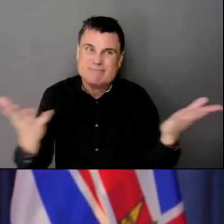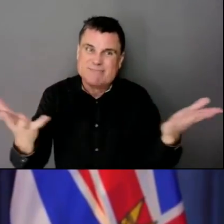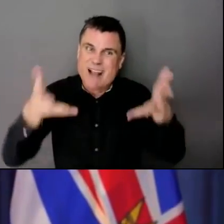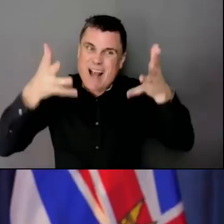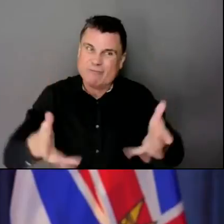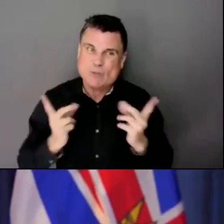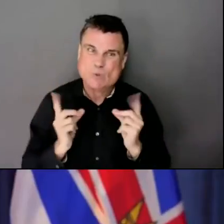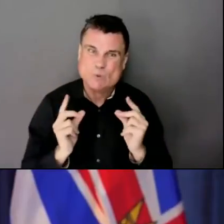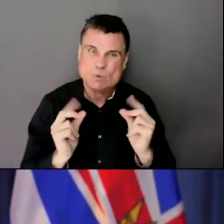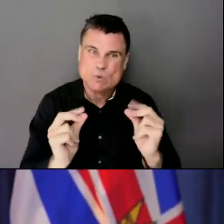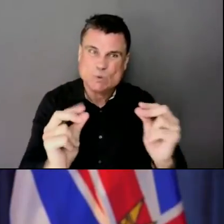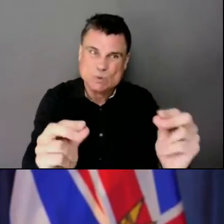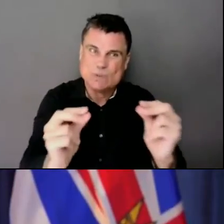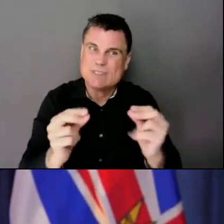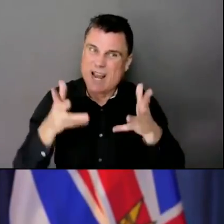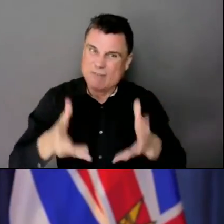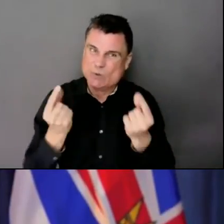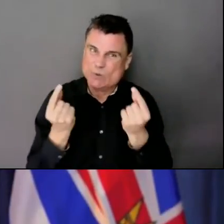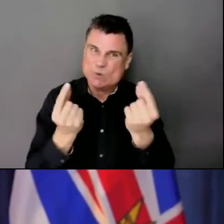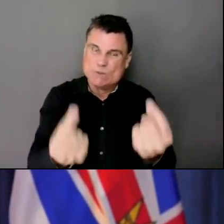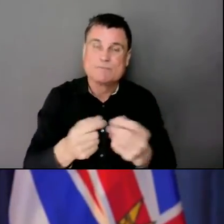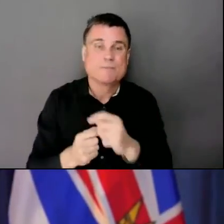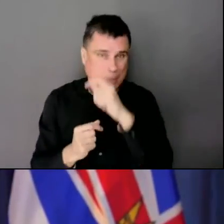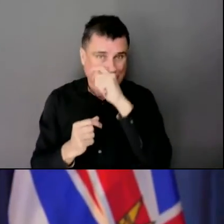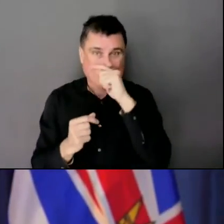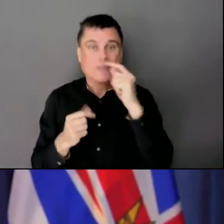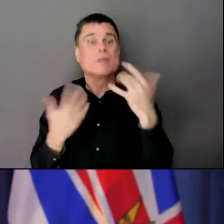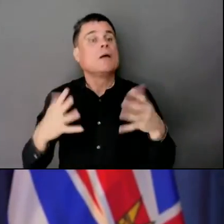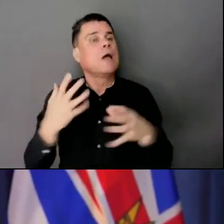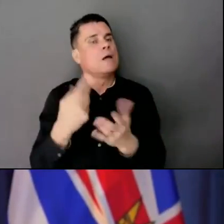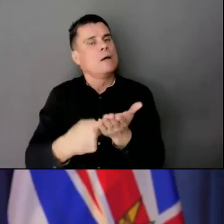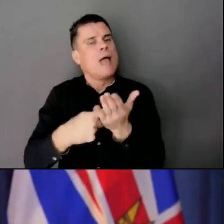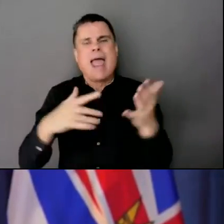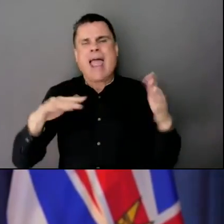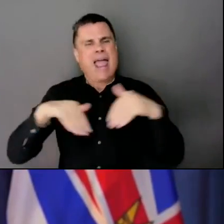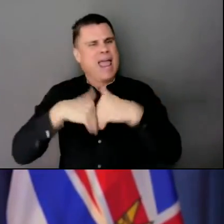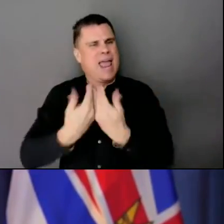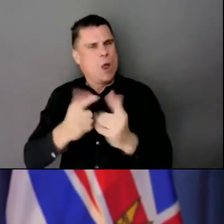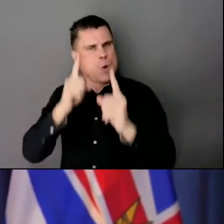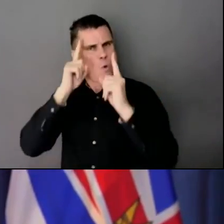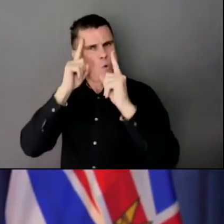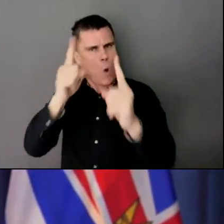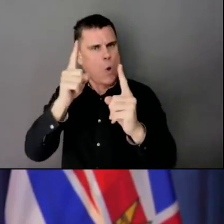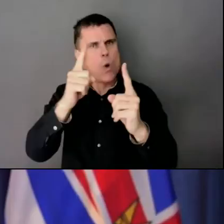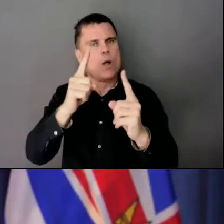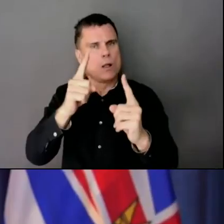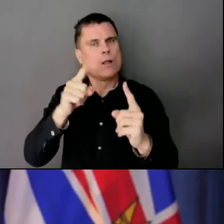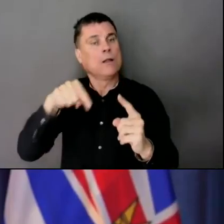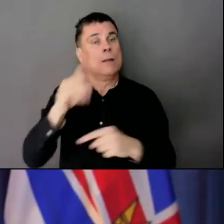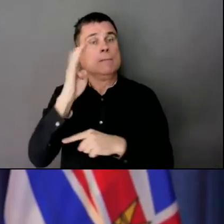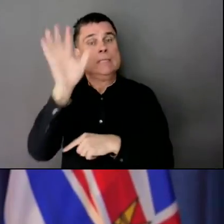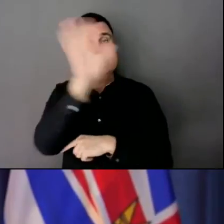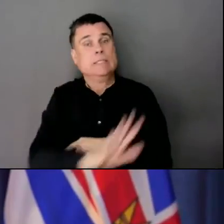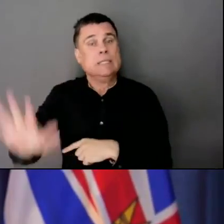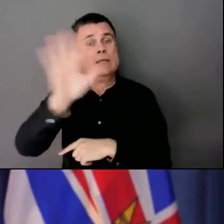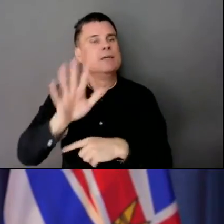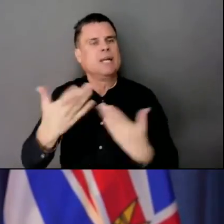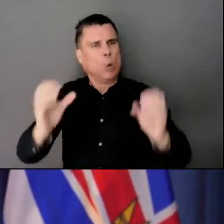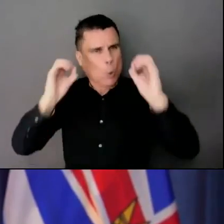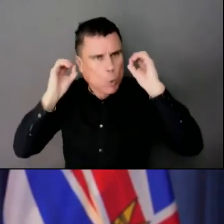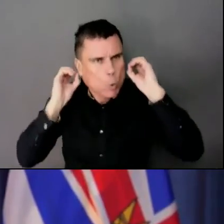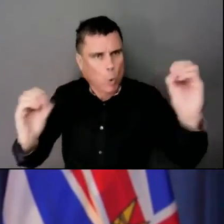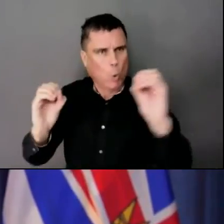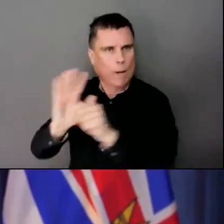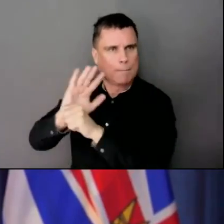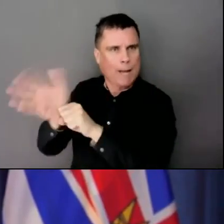together to get to that objective that we all share of a province free of COVID-19, where we can get back to where we want to be